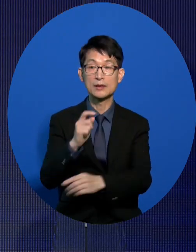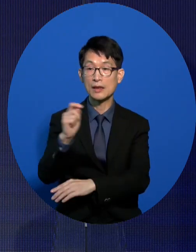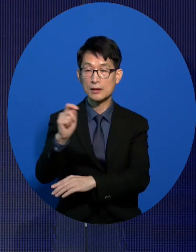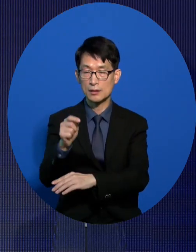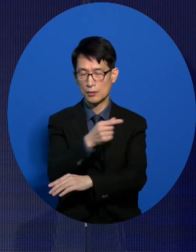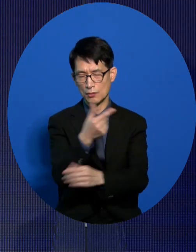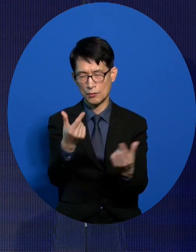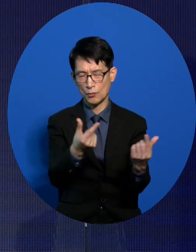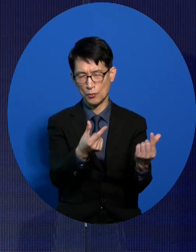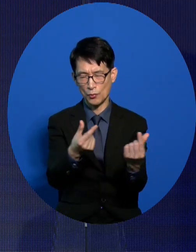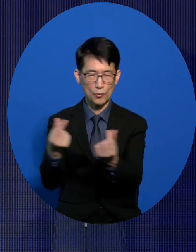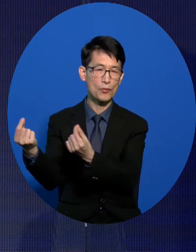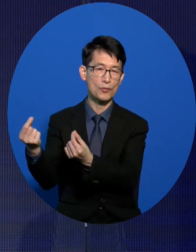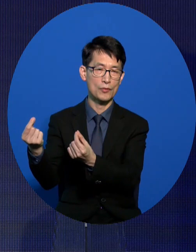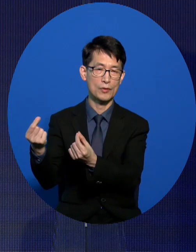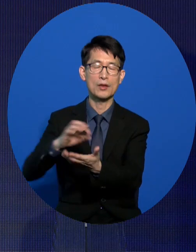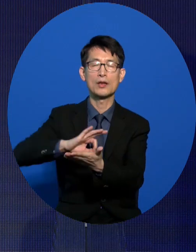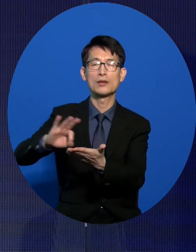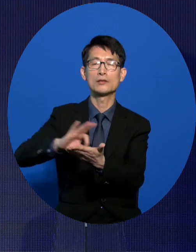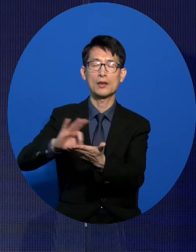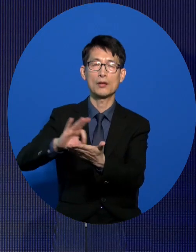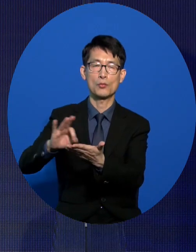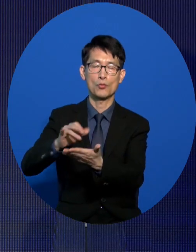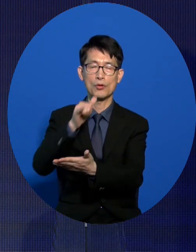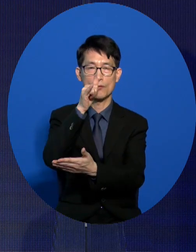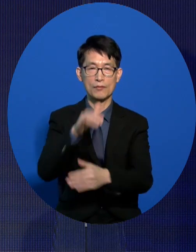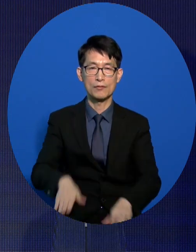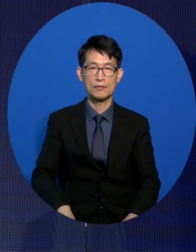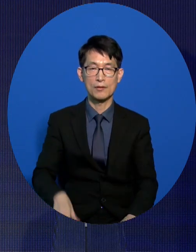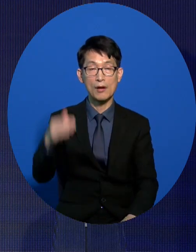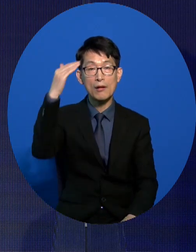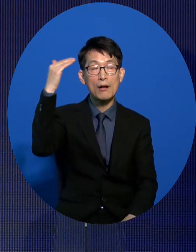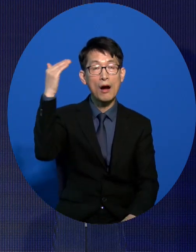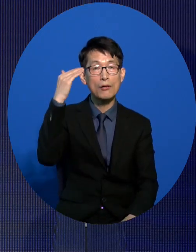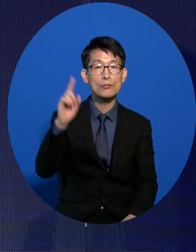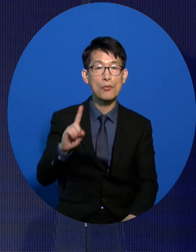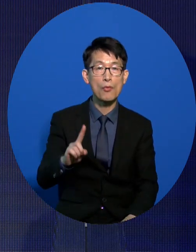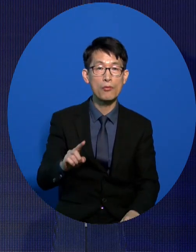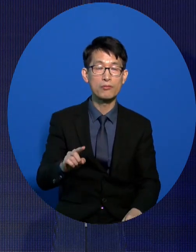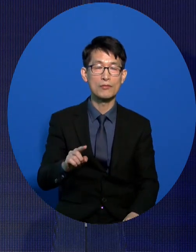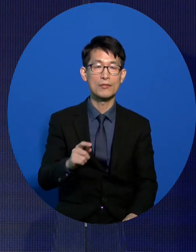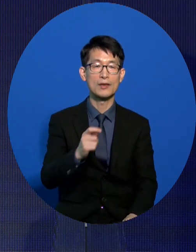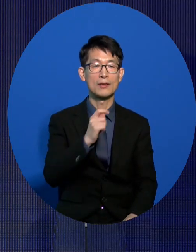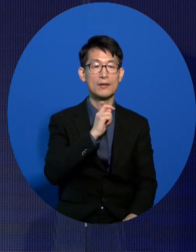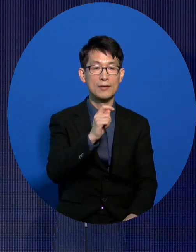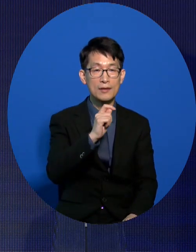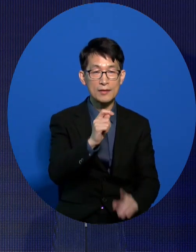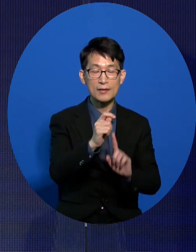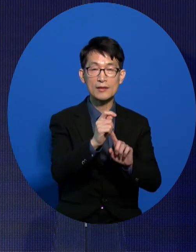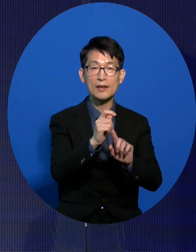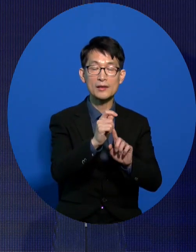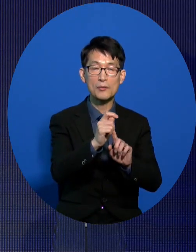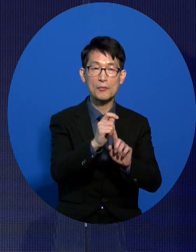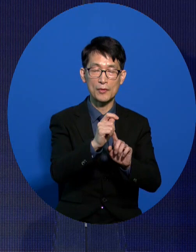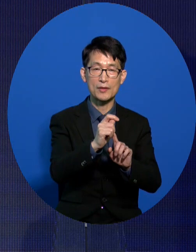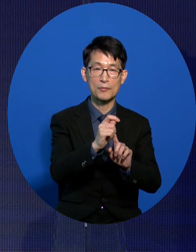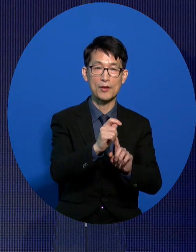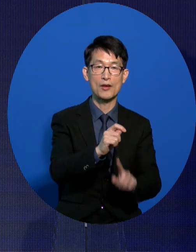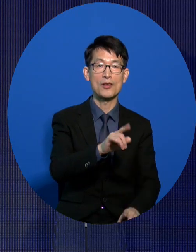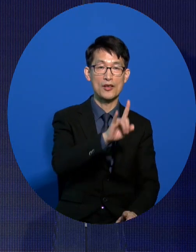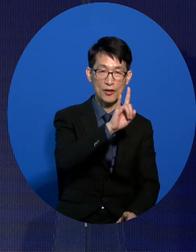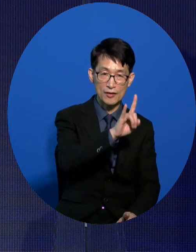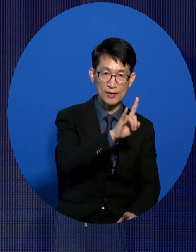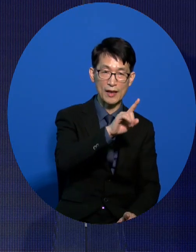all models can be utilized by all members of societies. And that is the approach that we are